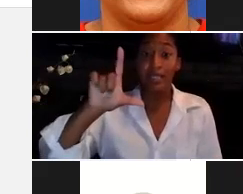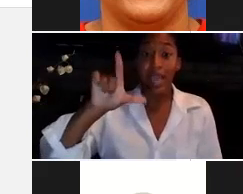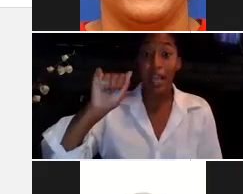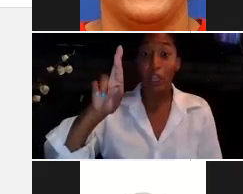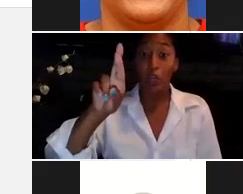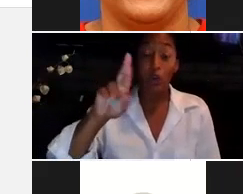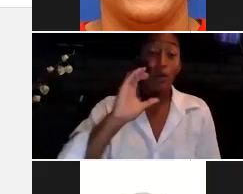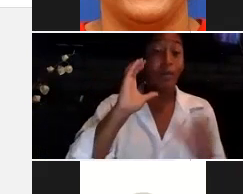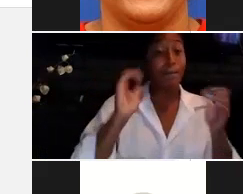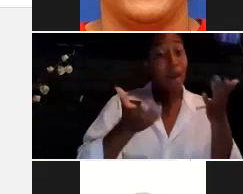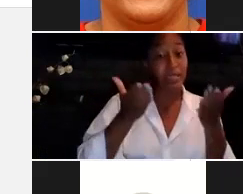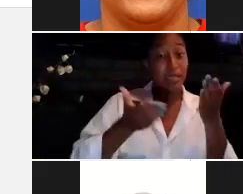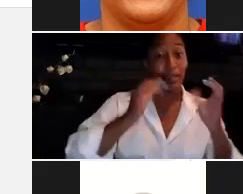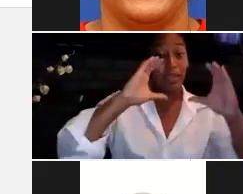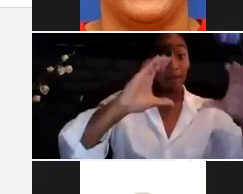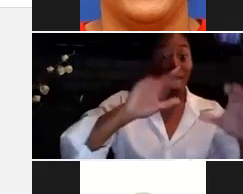Okay.